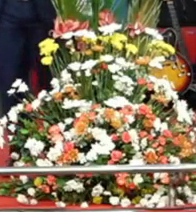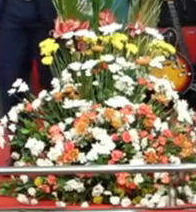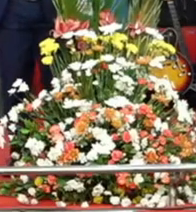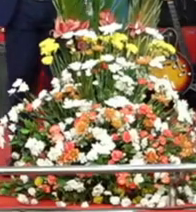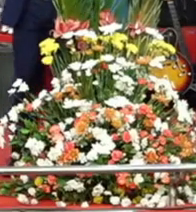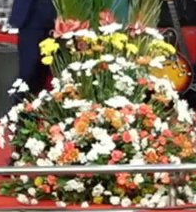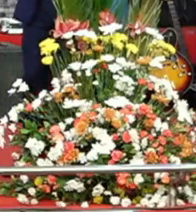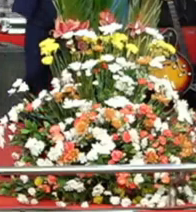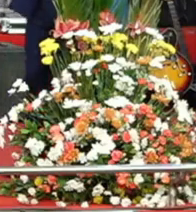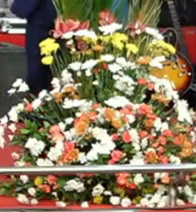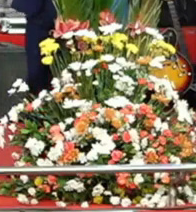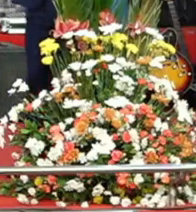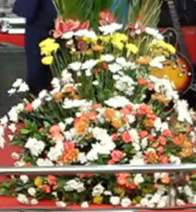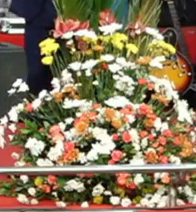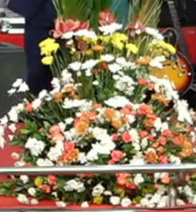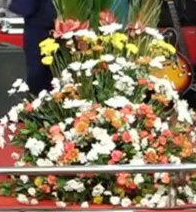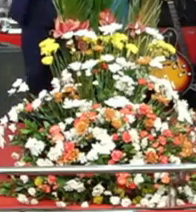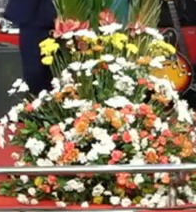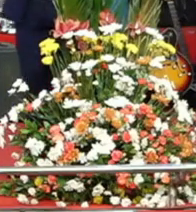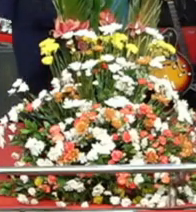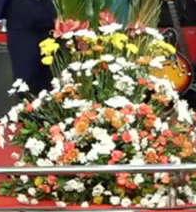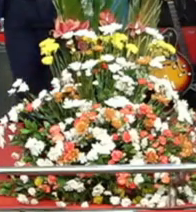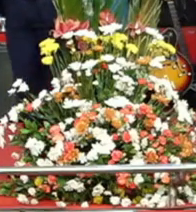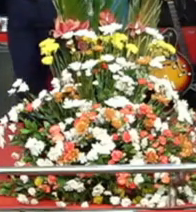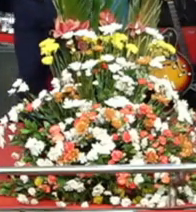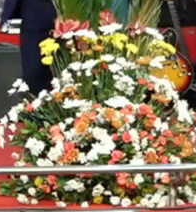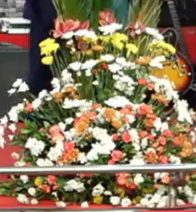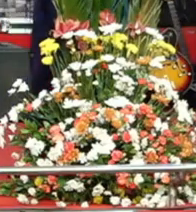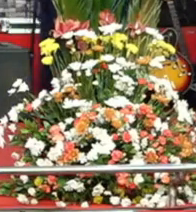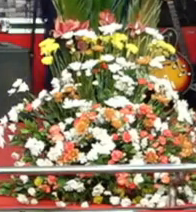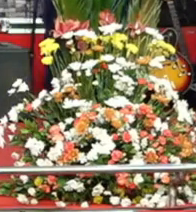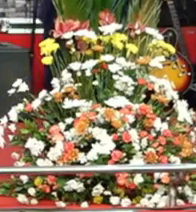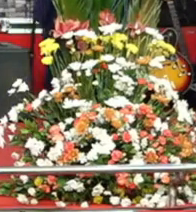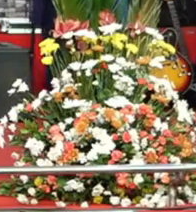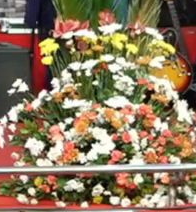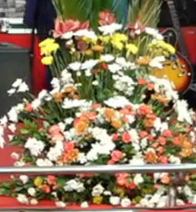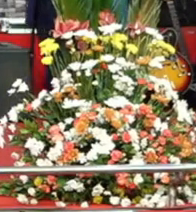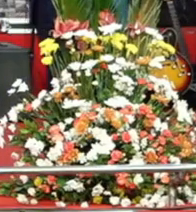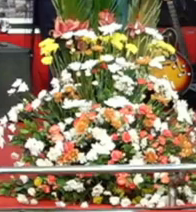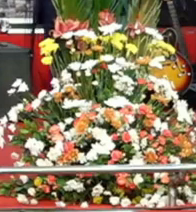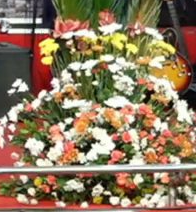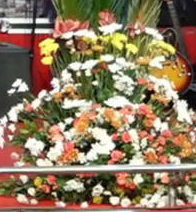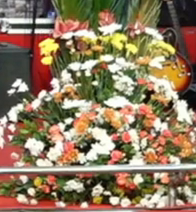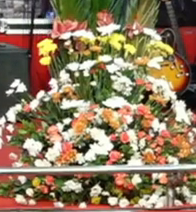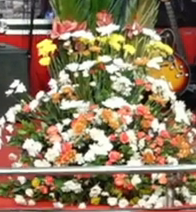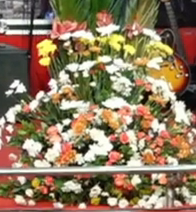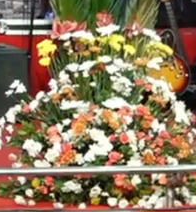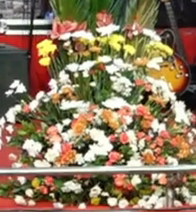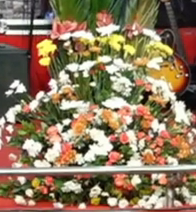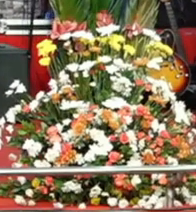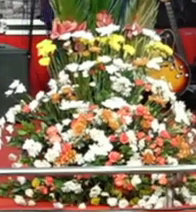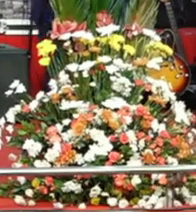kingdom is not in vain. And particularly as you connect them to